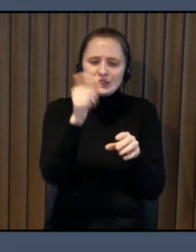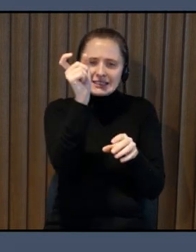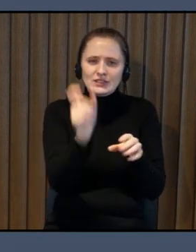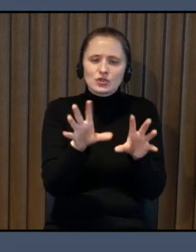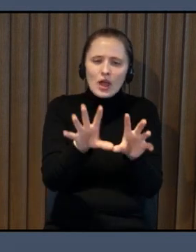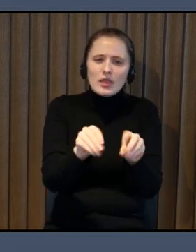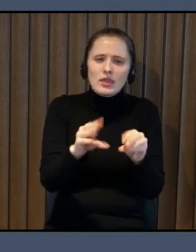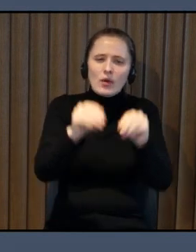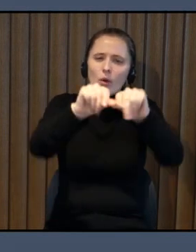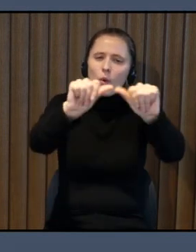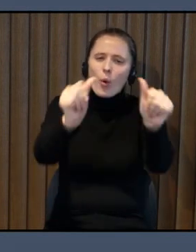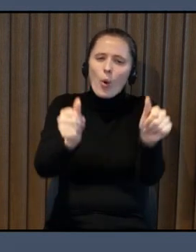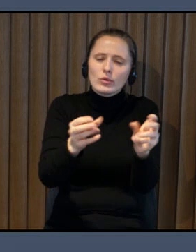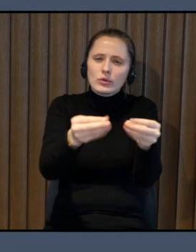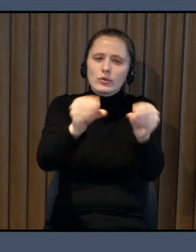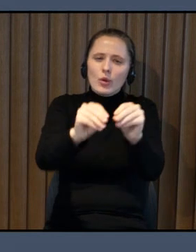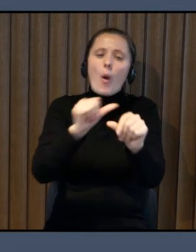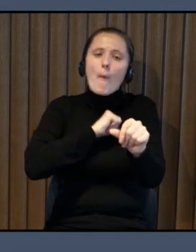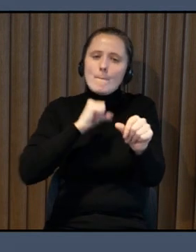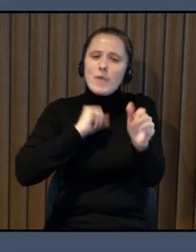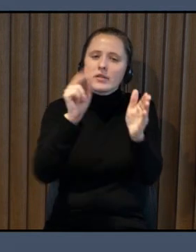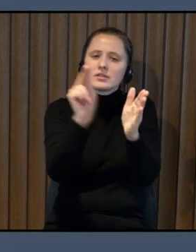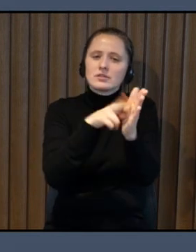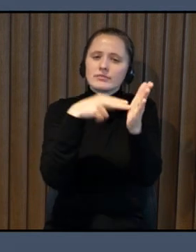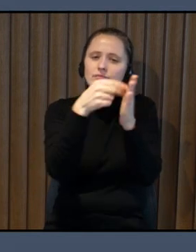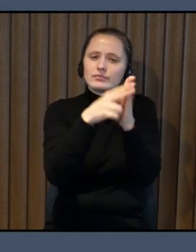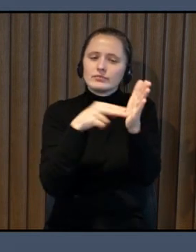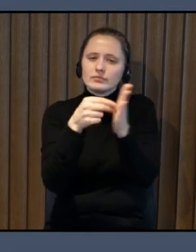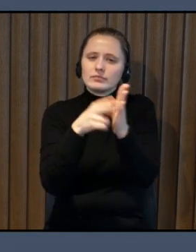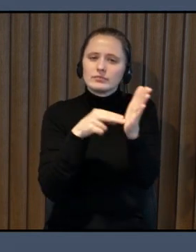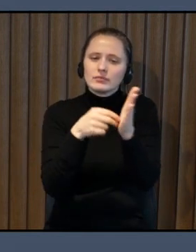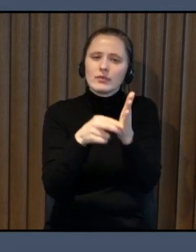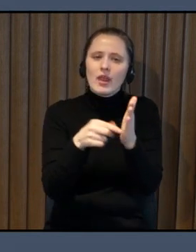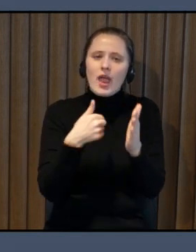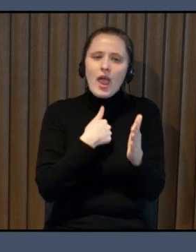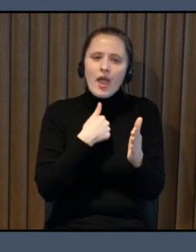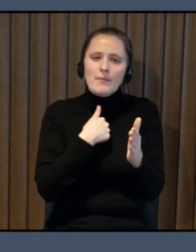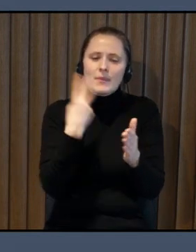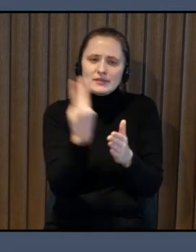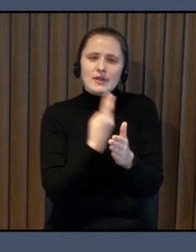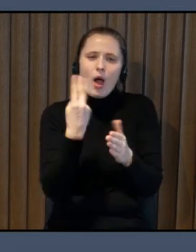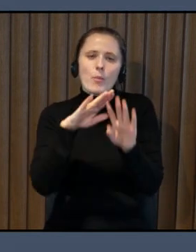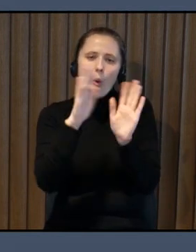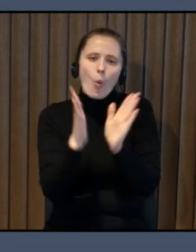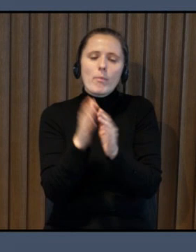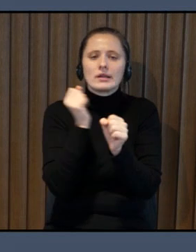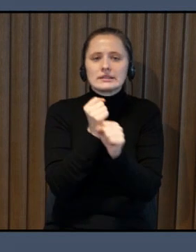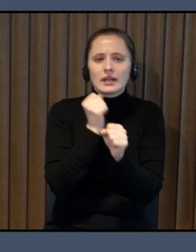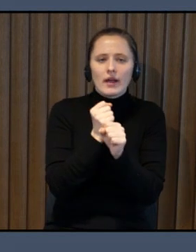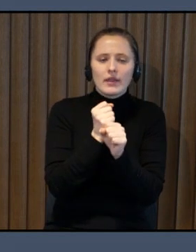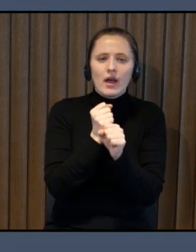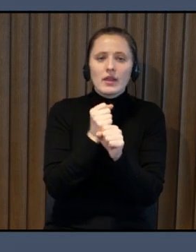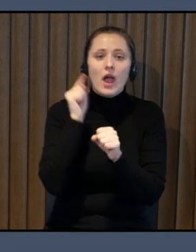prepared already a paper with contours, and he was touching them and he